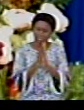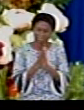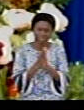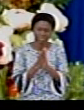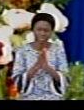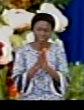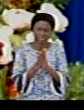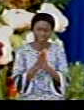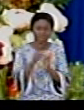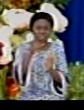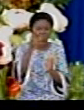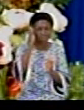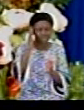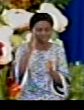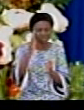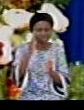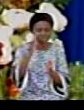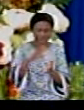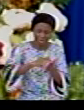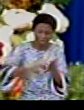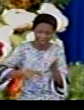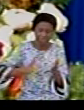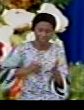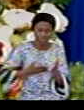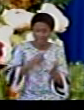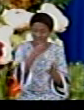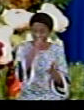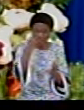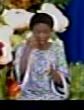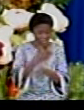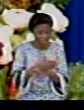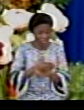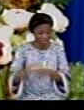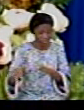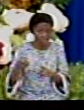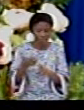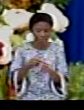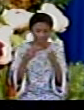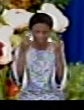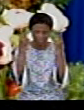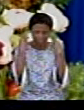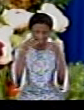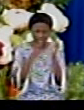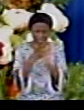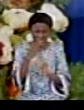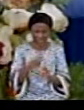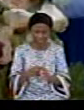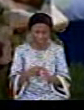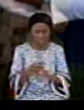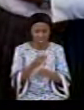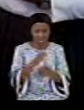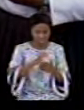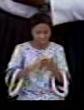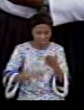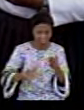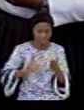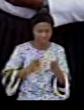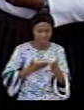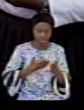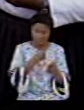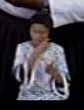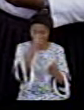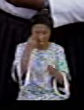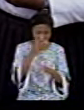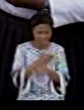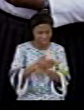remove our eyes from vanity. Remove our eyes. arise from vanity. Glue